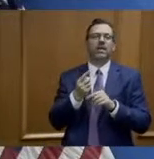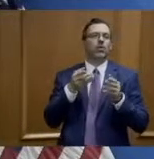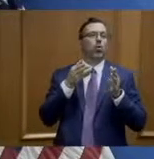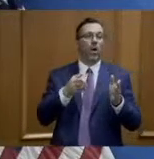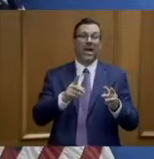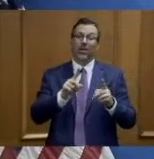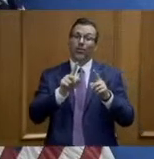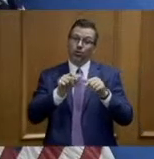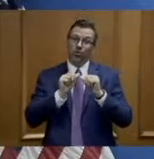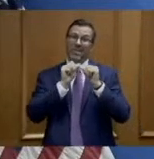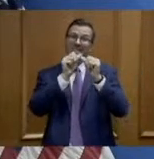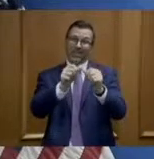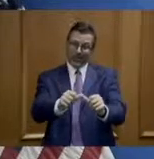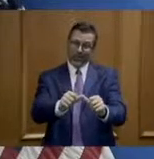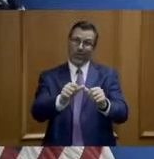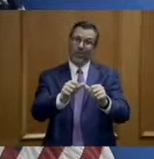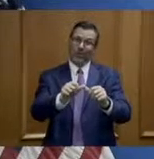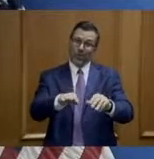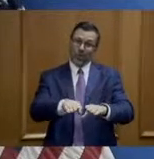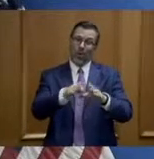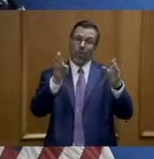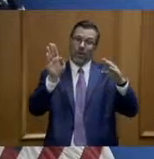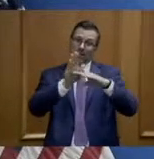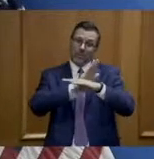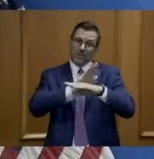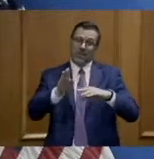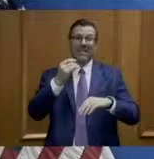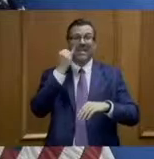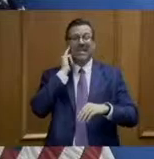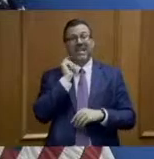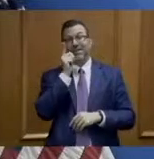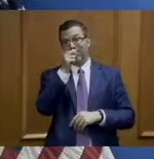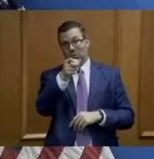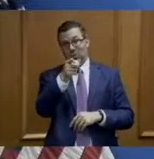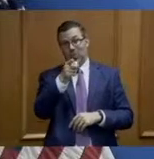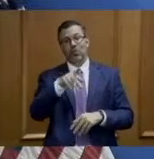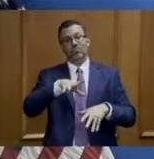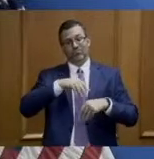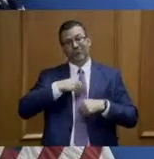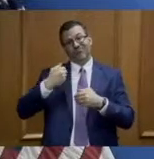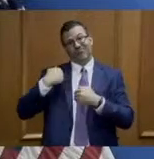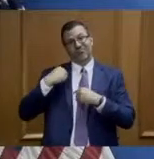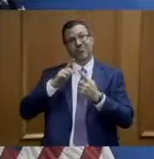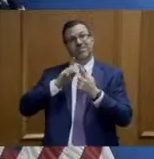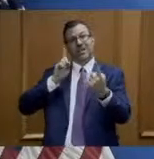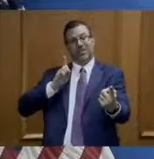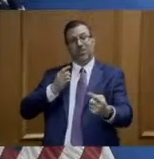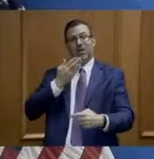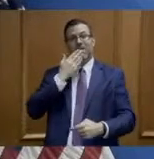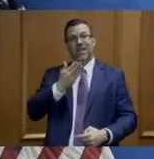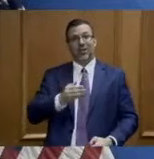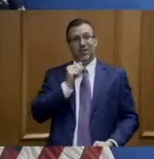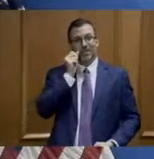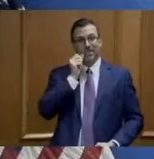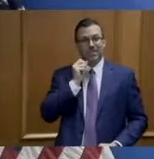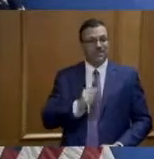this and to continue to be able to keep Tennesseans safe is if you continue to do your part and stay apart. Thank you.